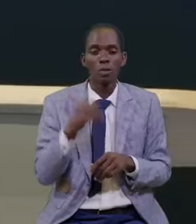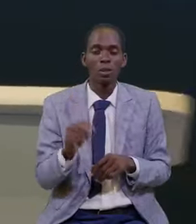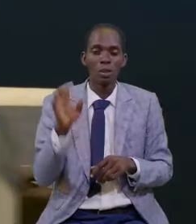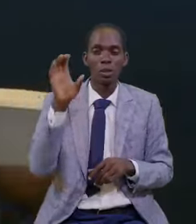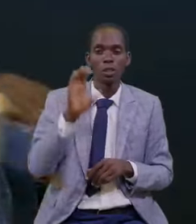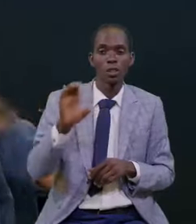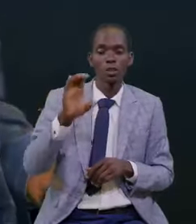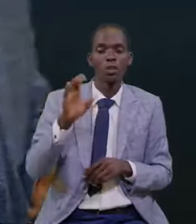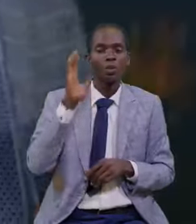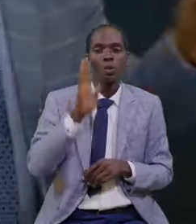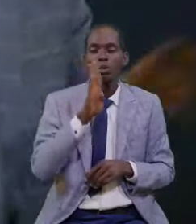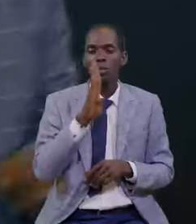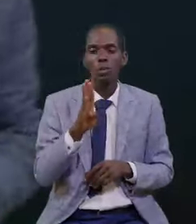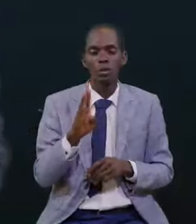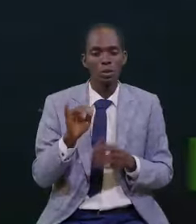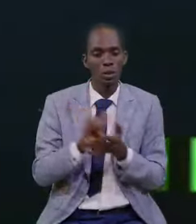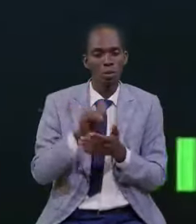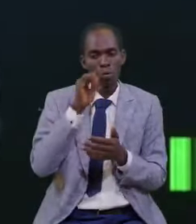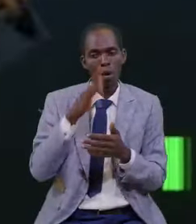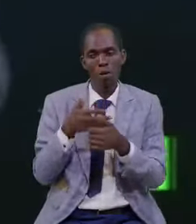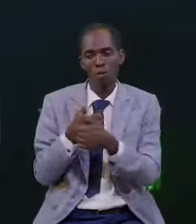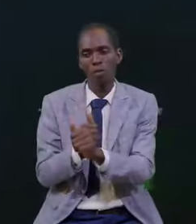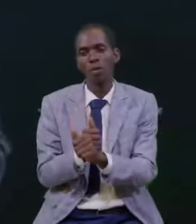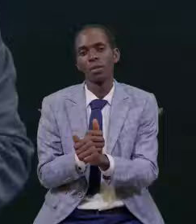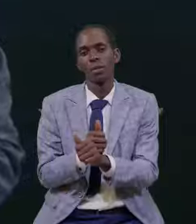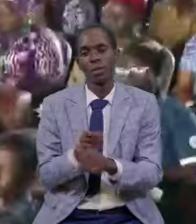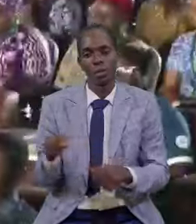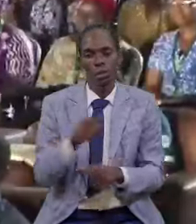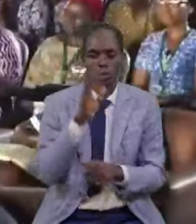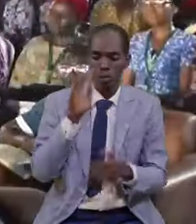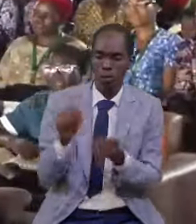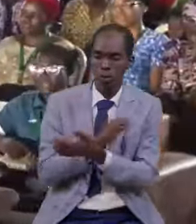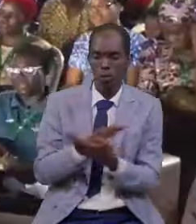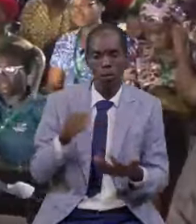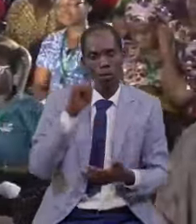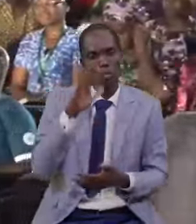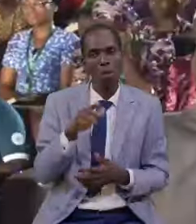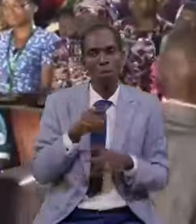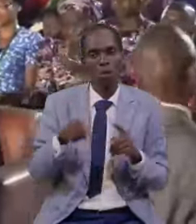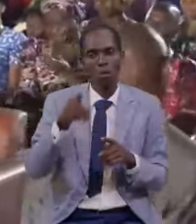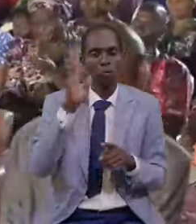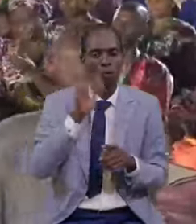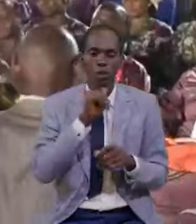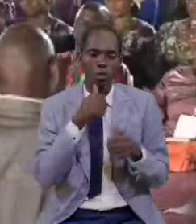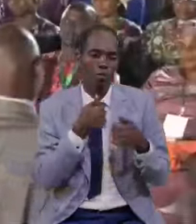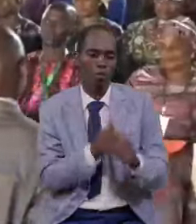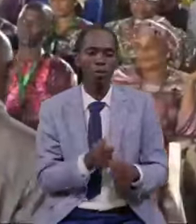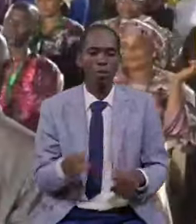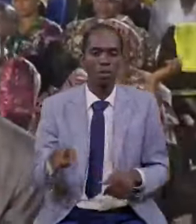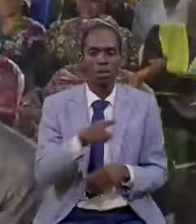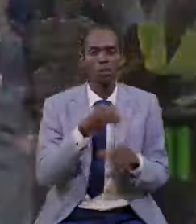follow them. They will destroy her. You will not follow them. She stayed there